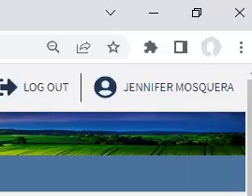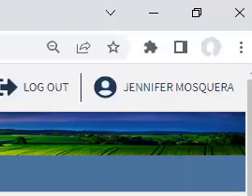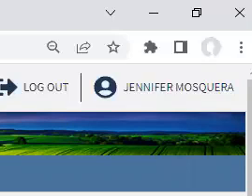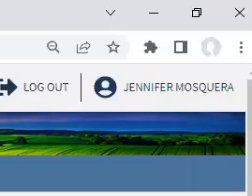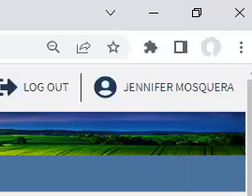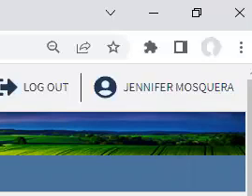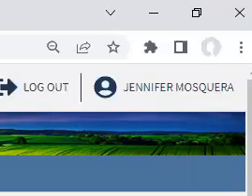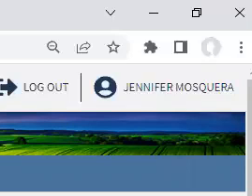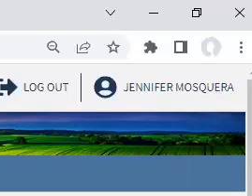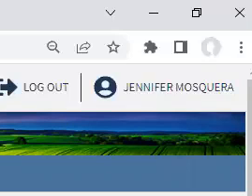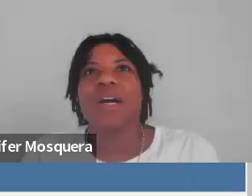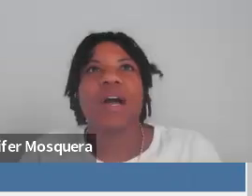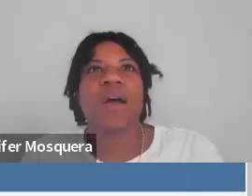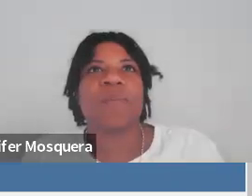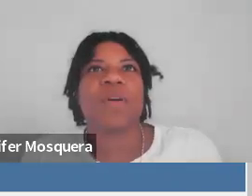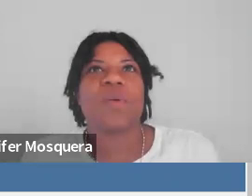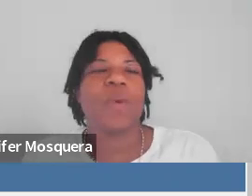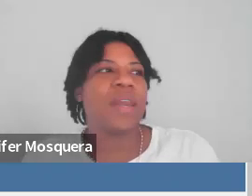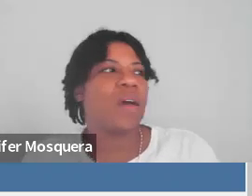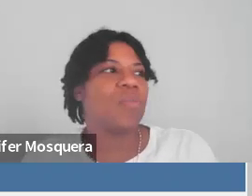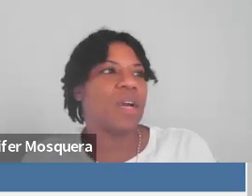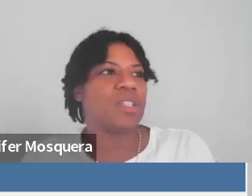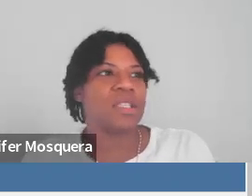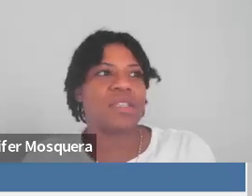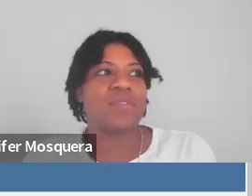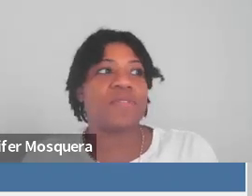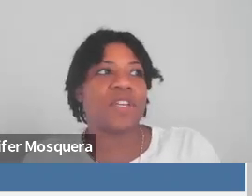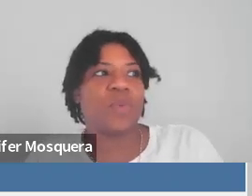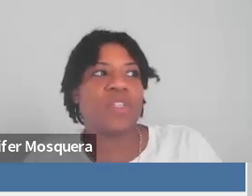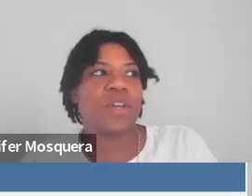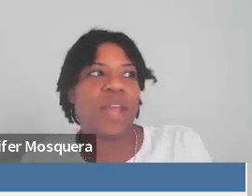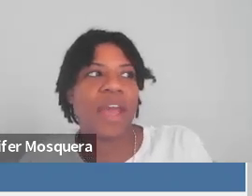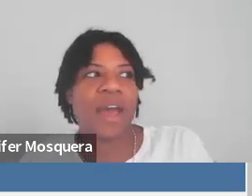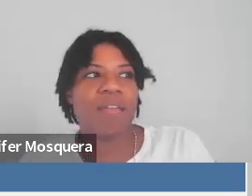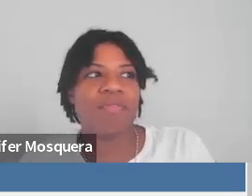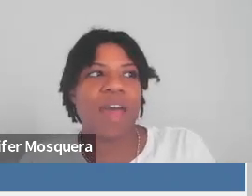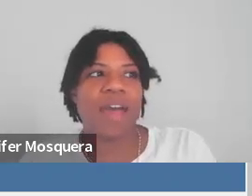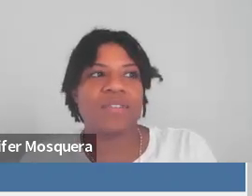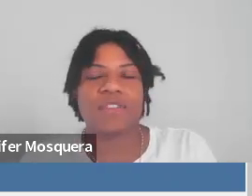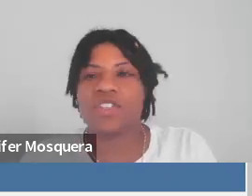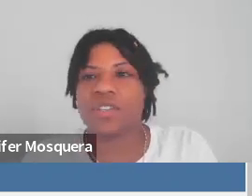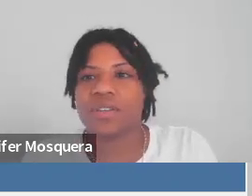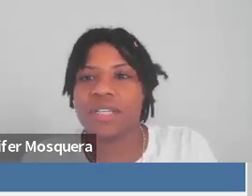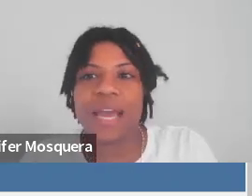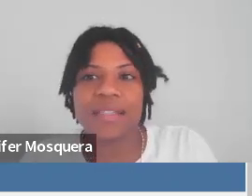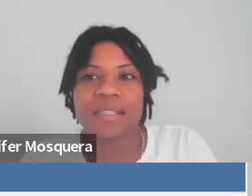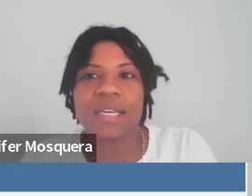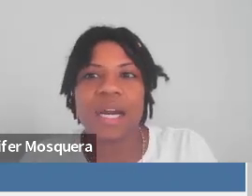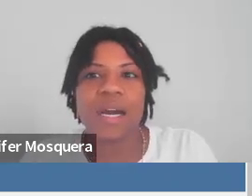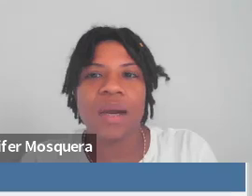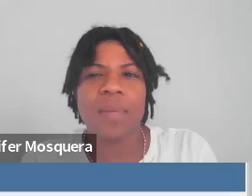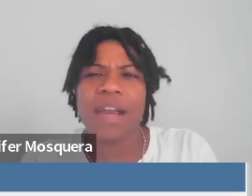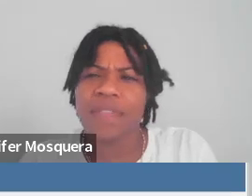deferred? So when a project is deferred, we don't have that feature